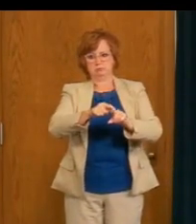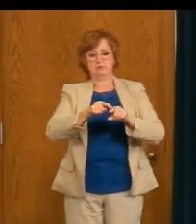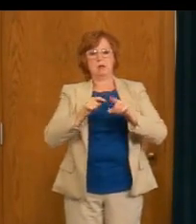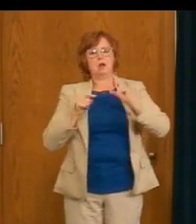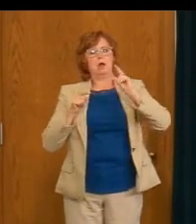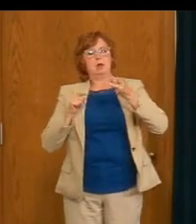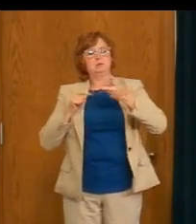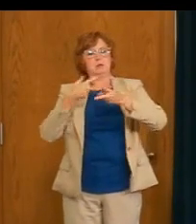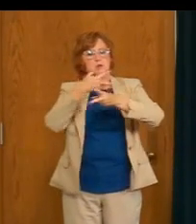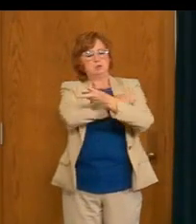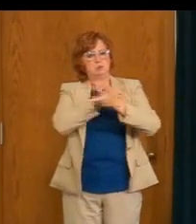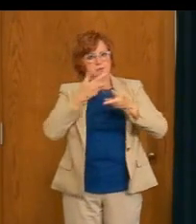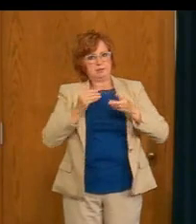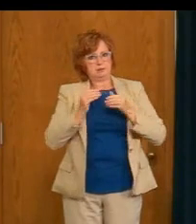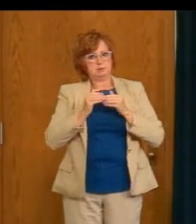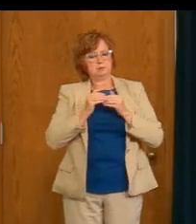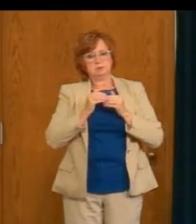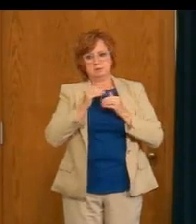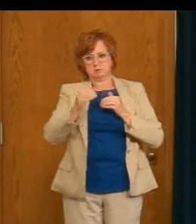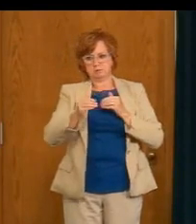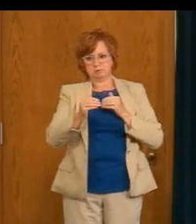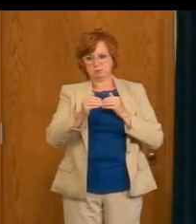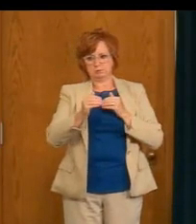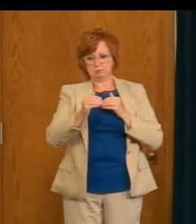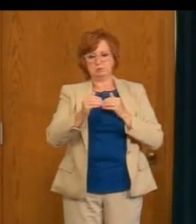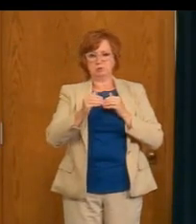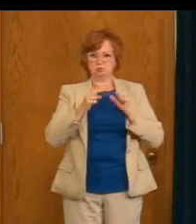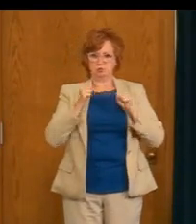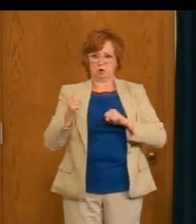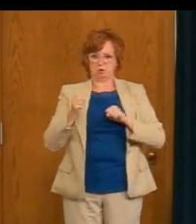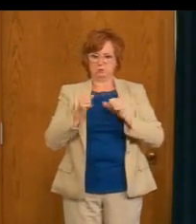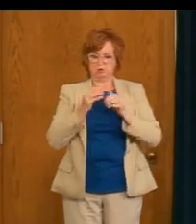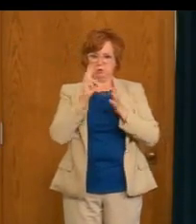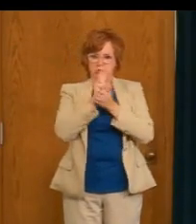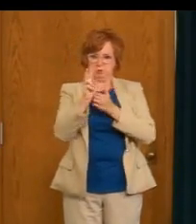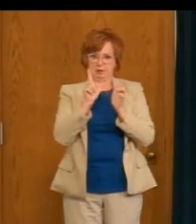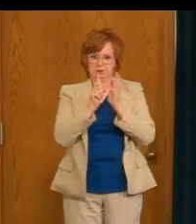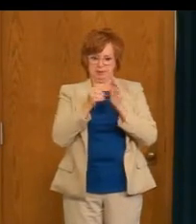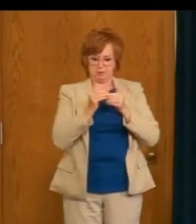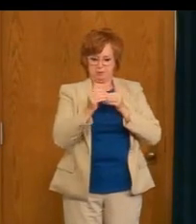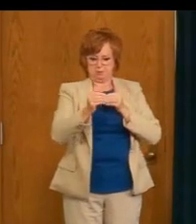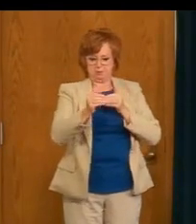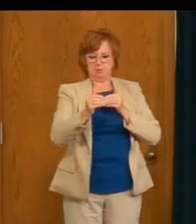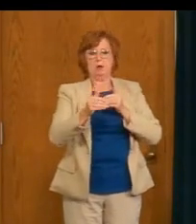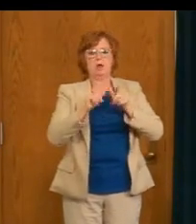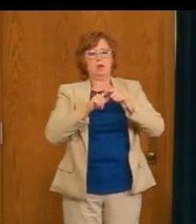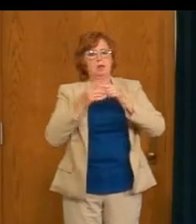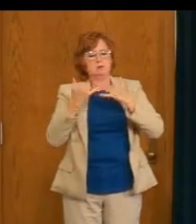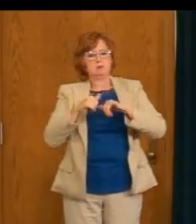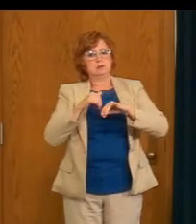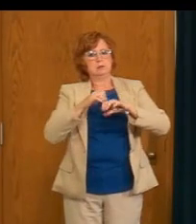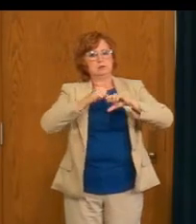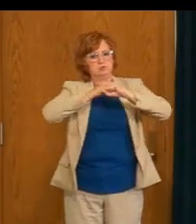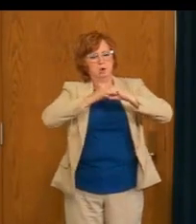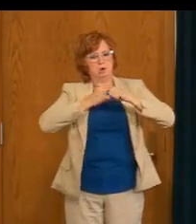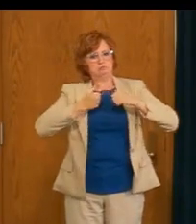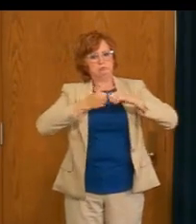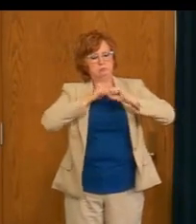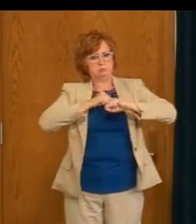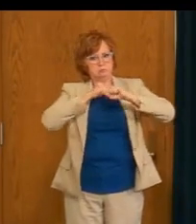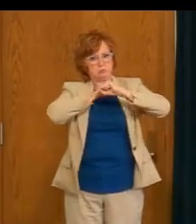the second dose is when our immunity is the strongest, and then that continues for weeks and months. So we look at both those